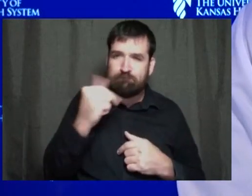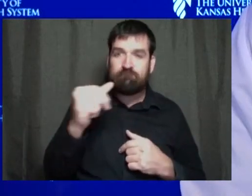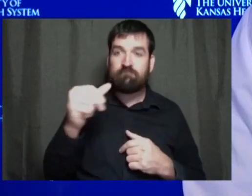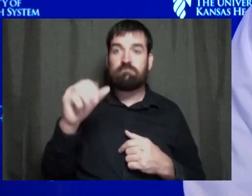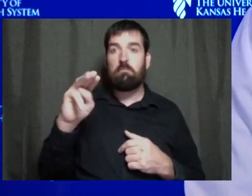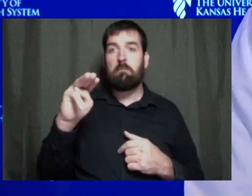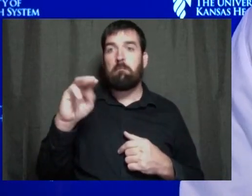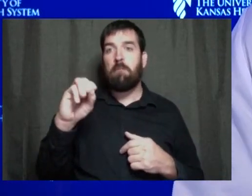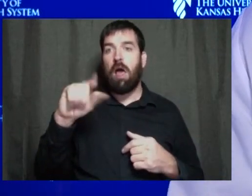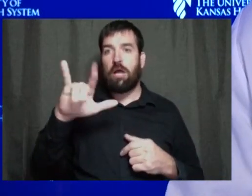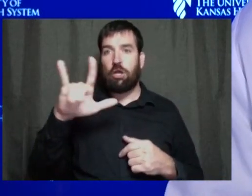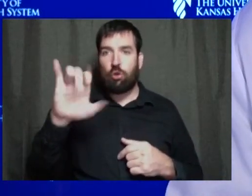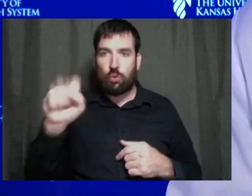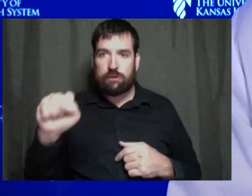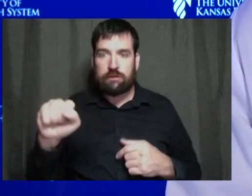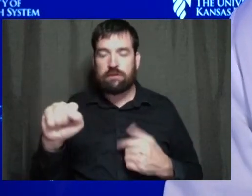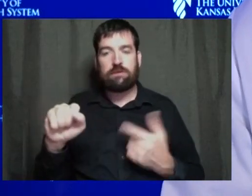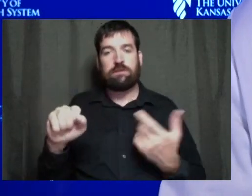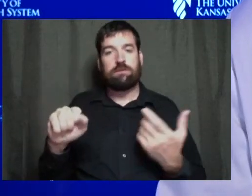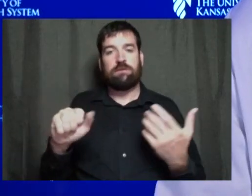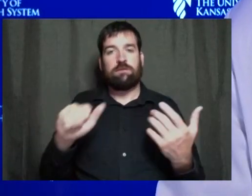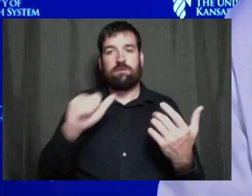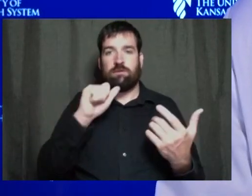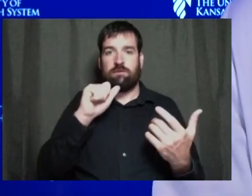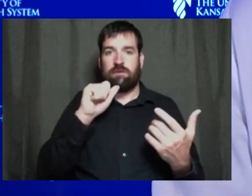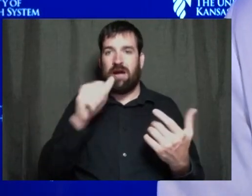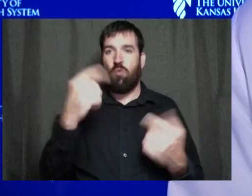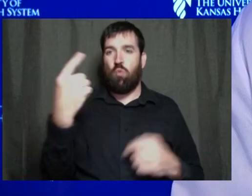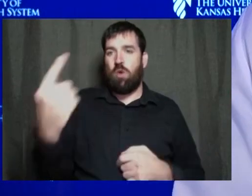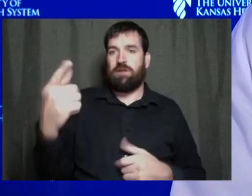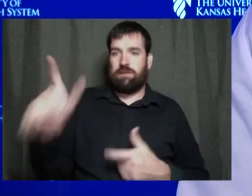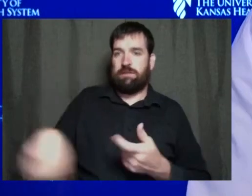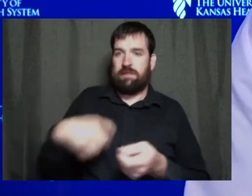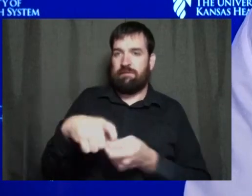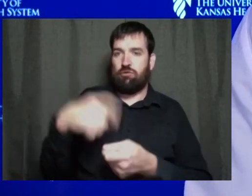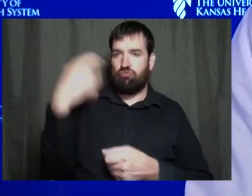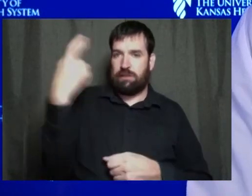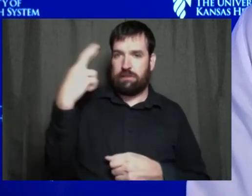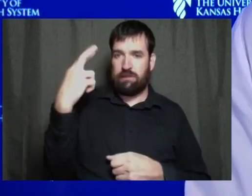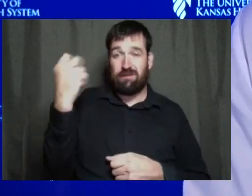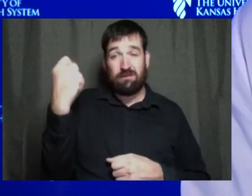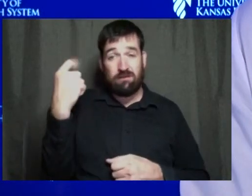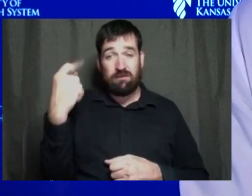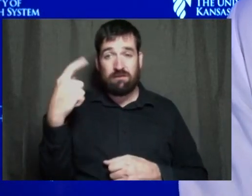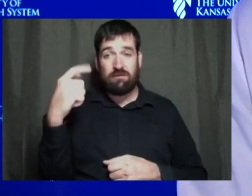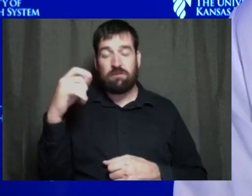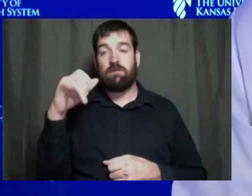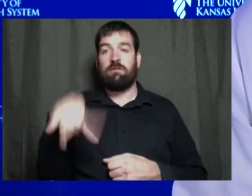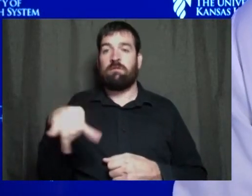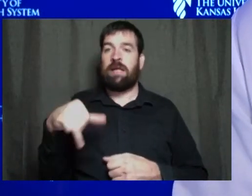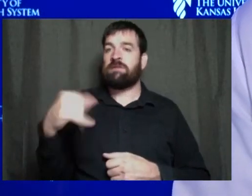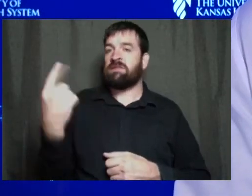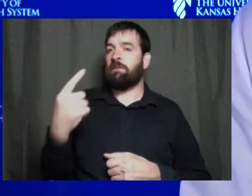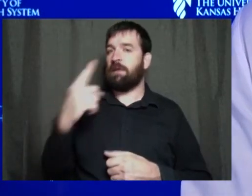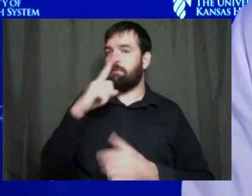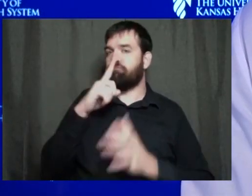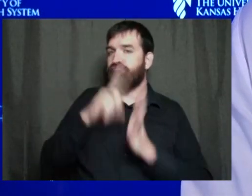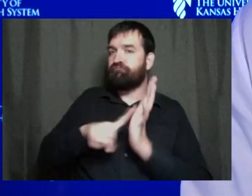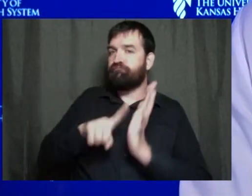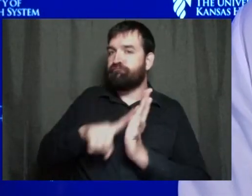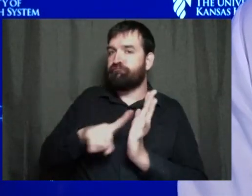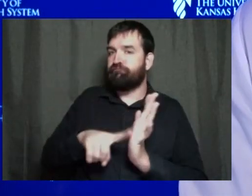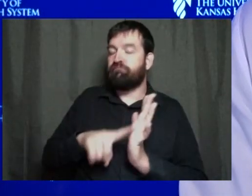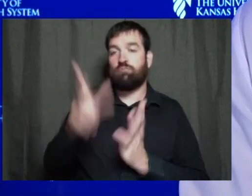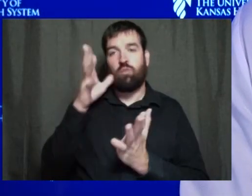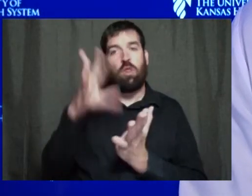there's necessarily one specific reason, but certainly those things are being looked at, and we will learn more as time